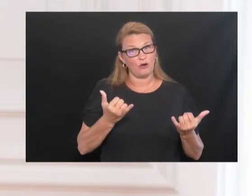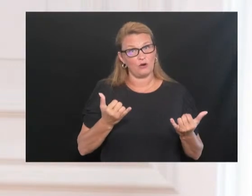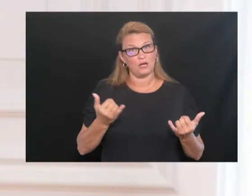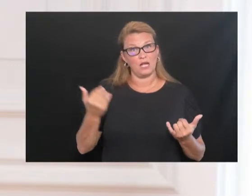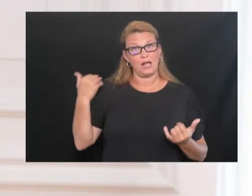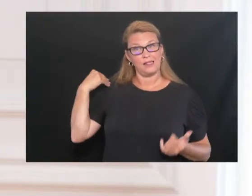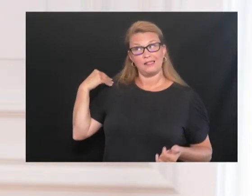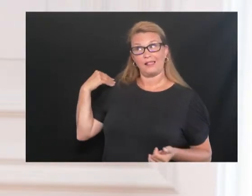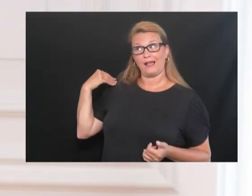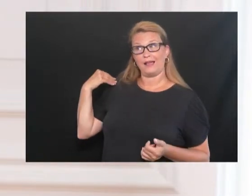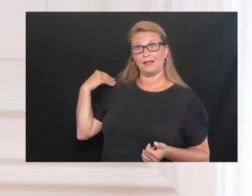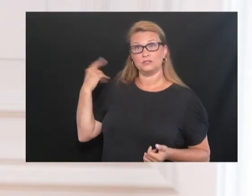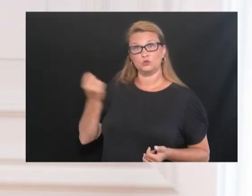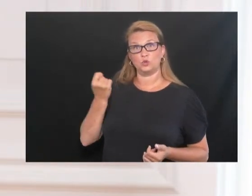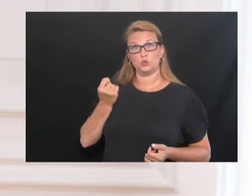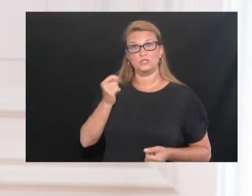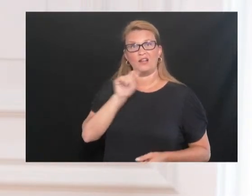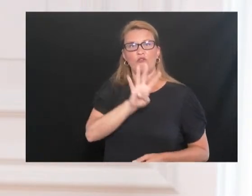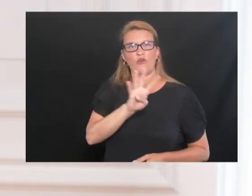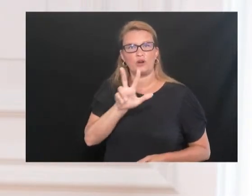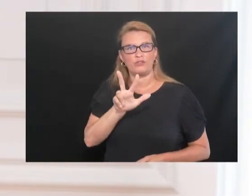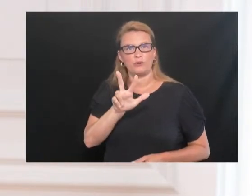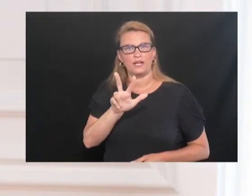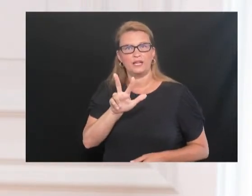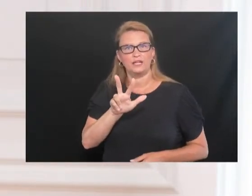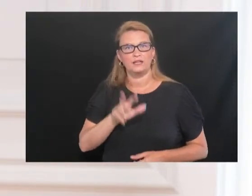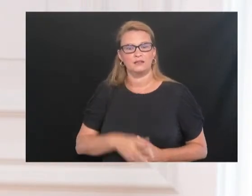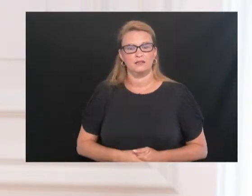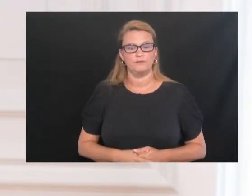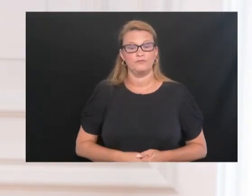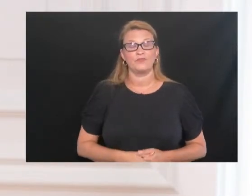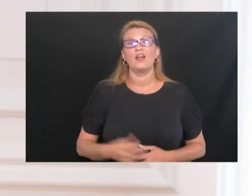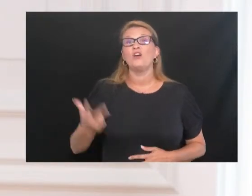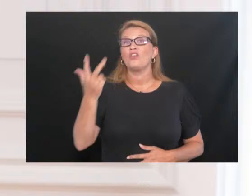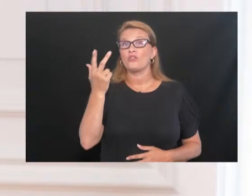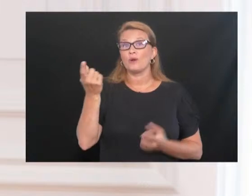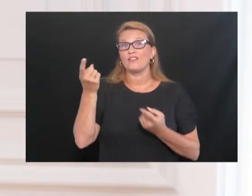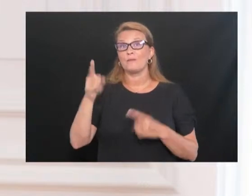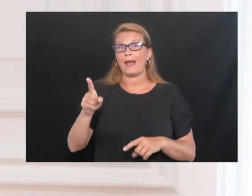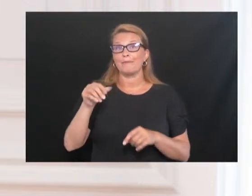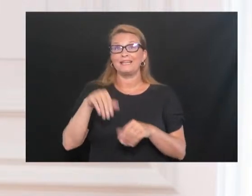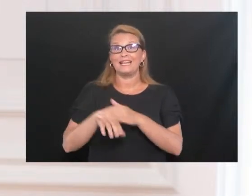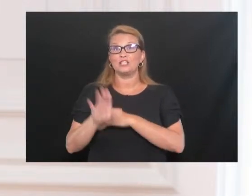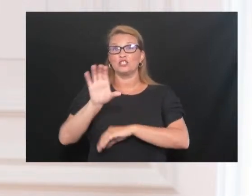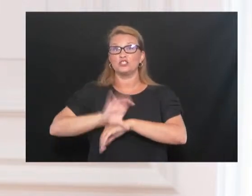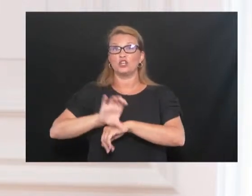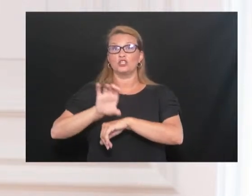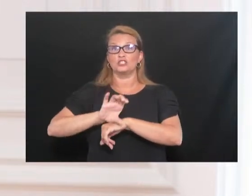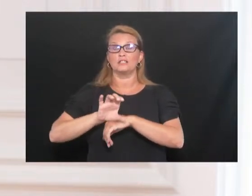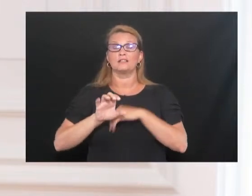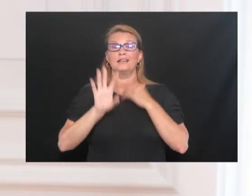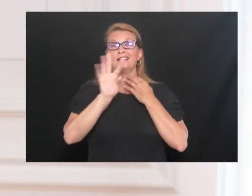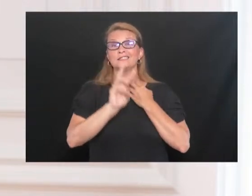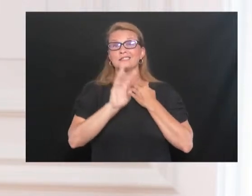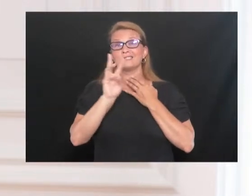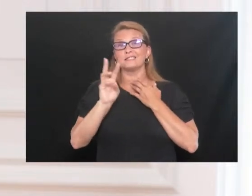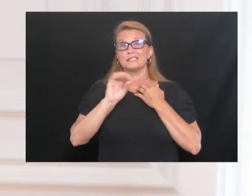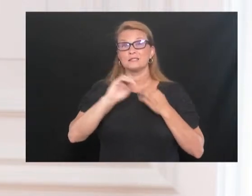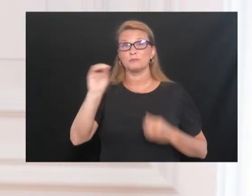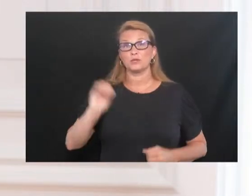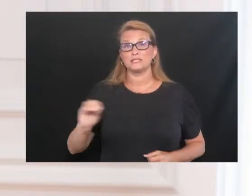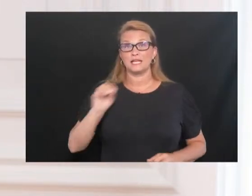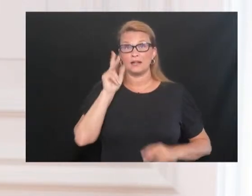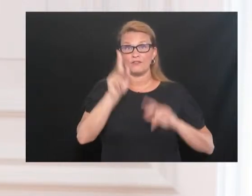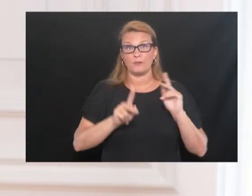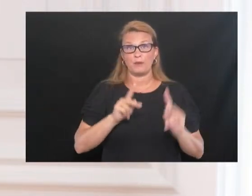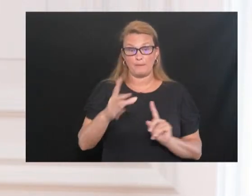was 43, at least 3 of these are from church outbreaks. And as we look at that, 66% of the people infected